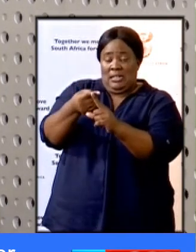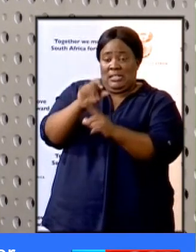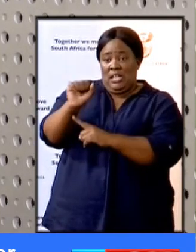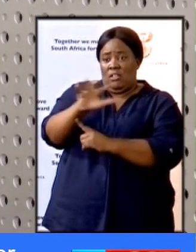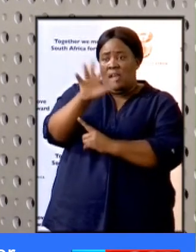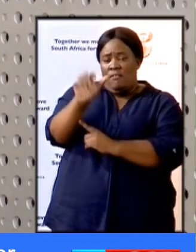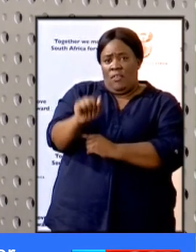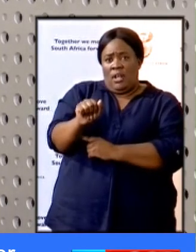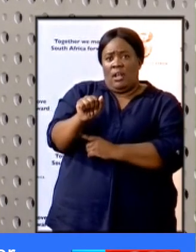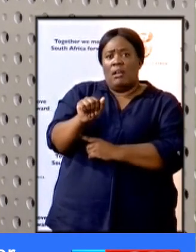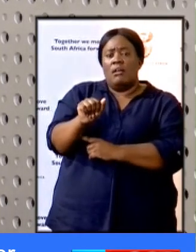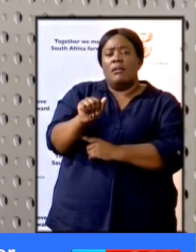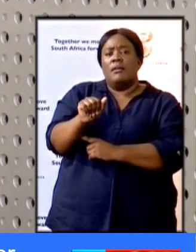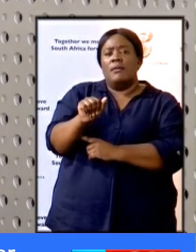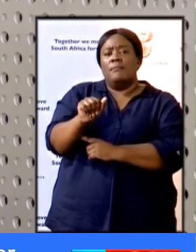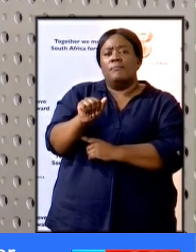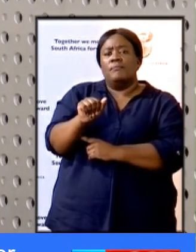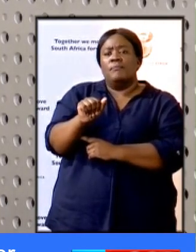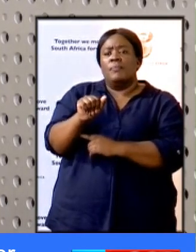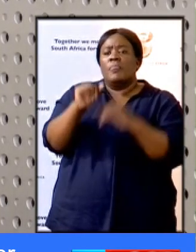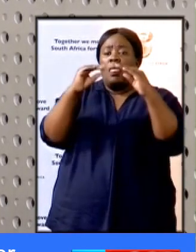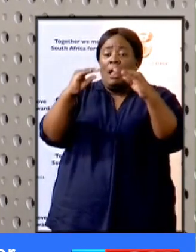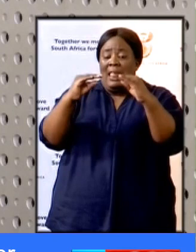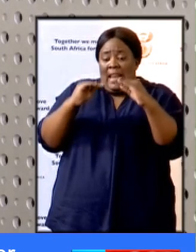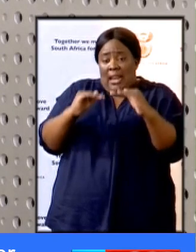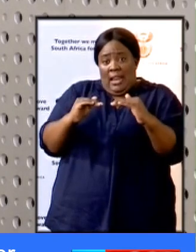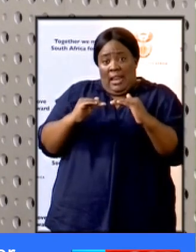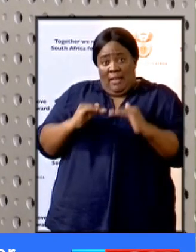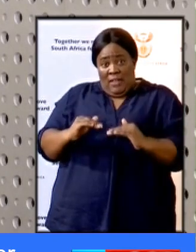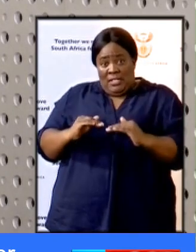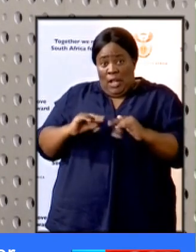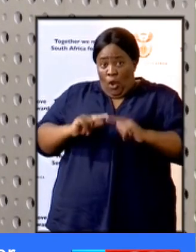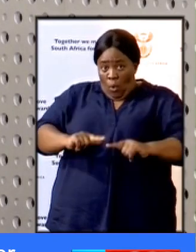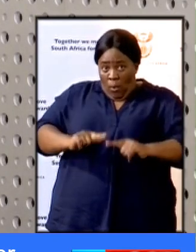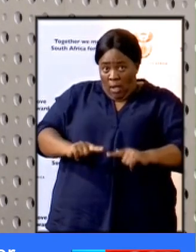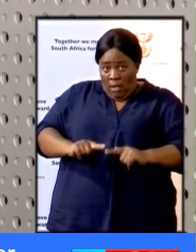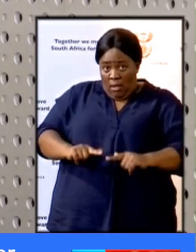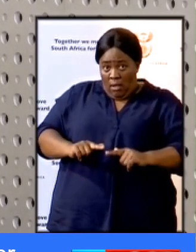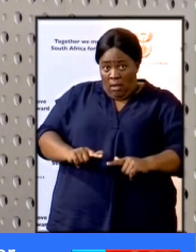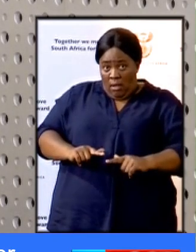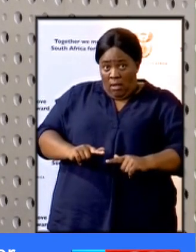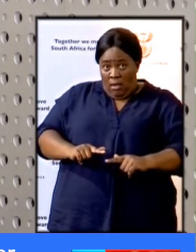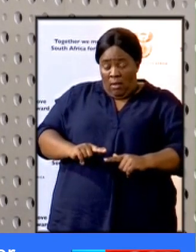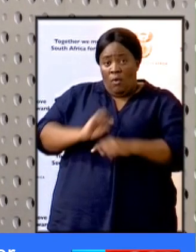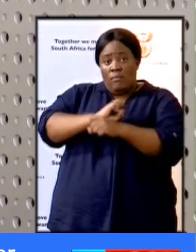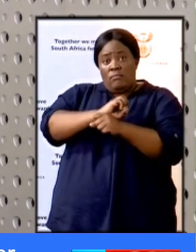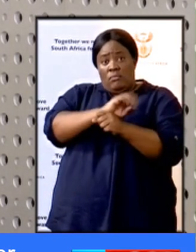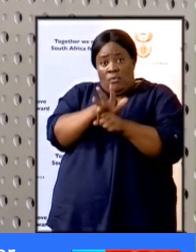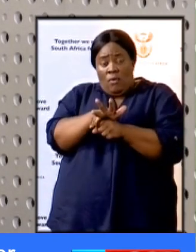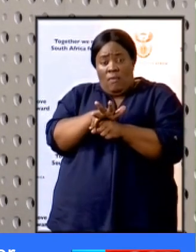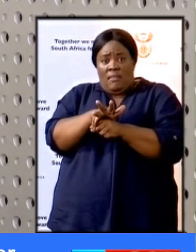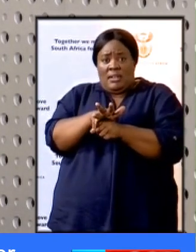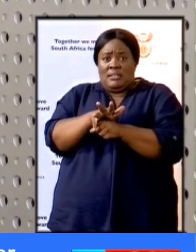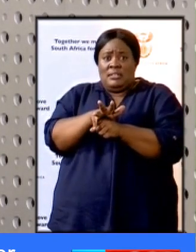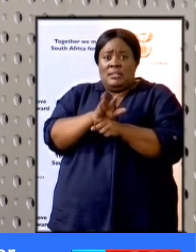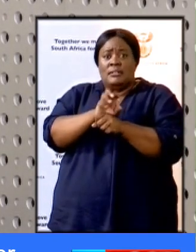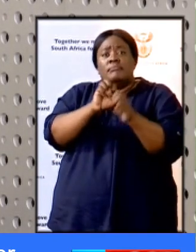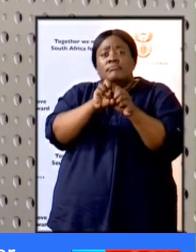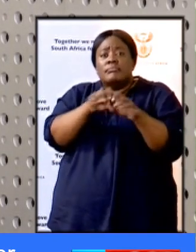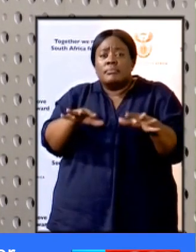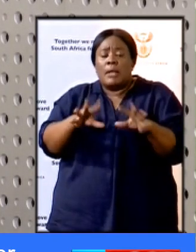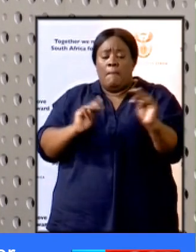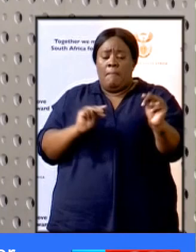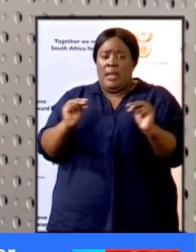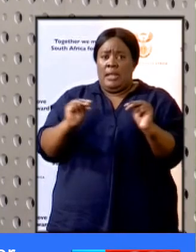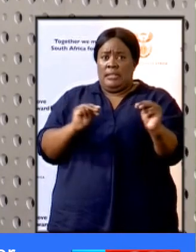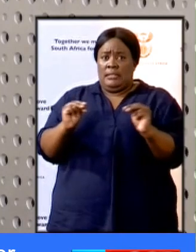moves into the lower levels of the COVID management strategy, we will use